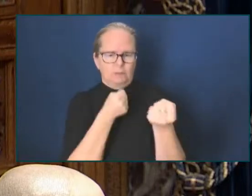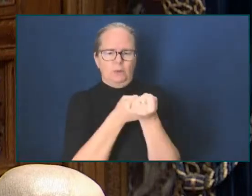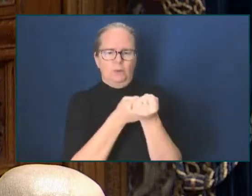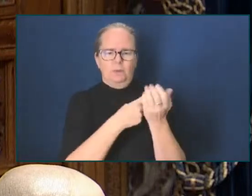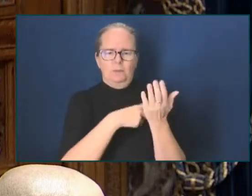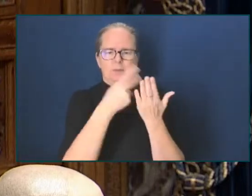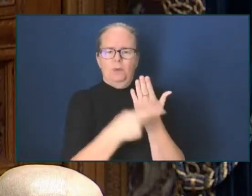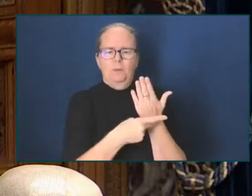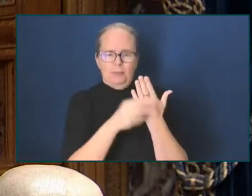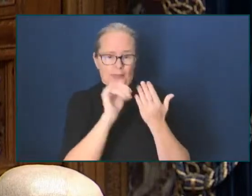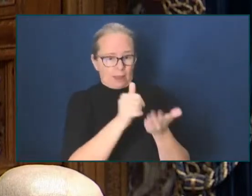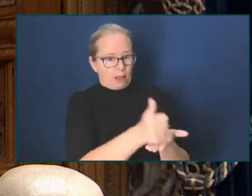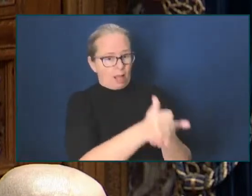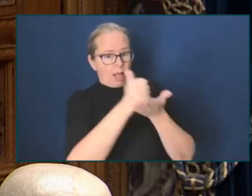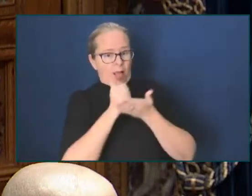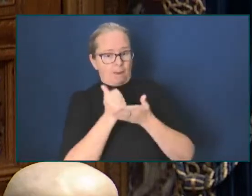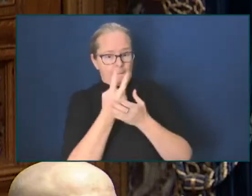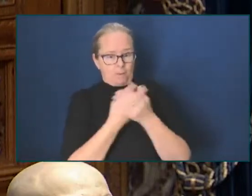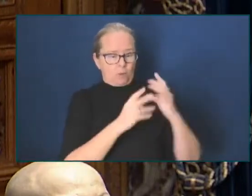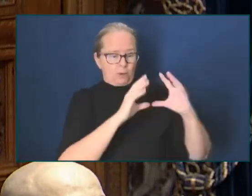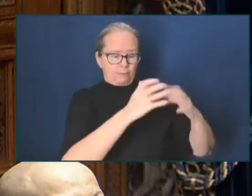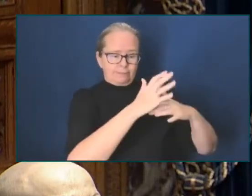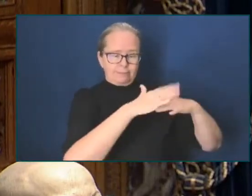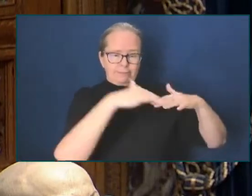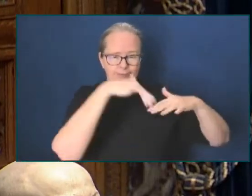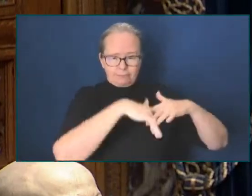and succeed. Thank you, Mr. Speaker.